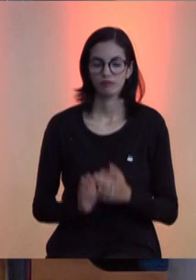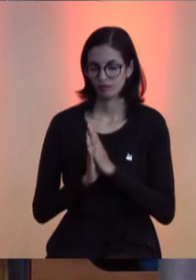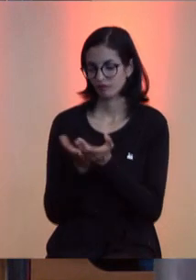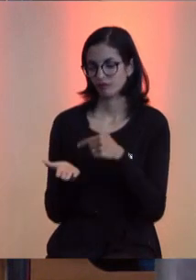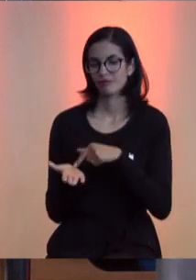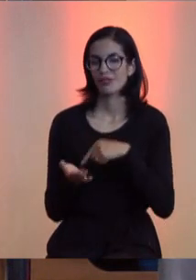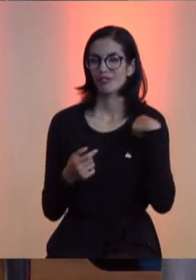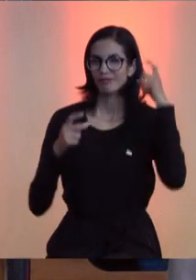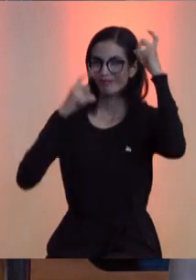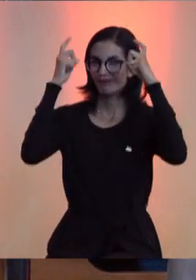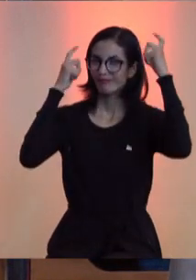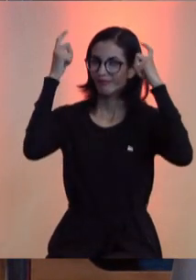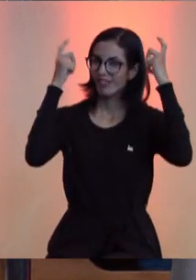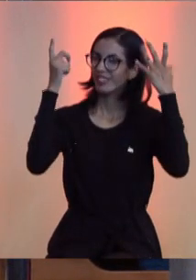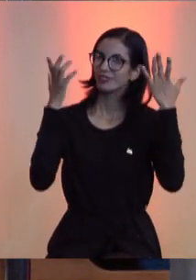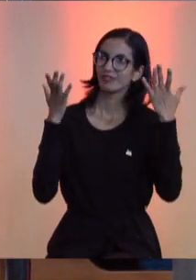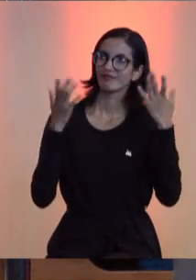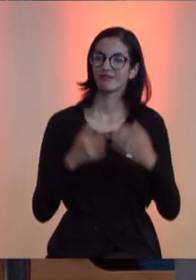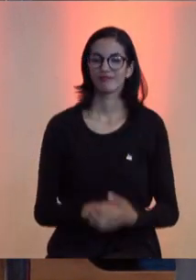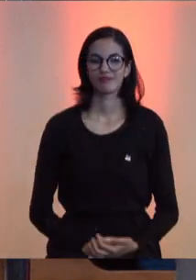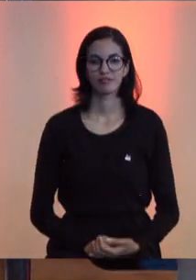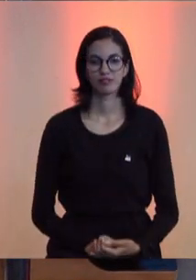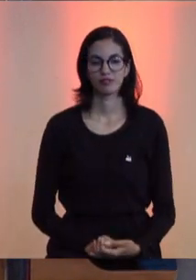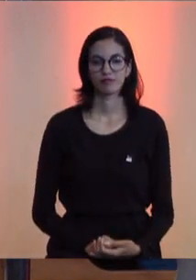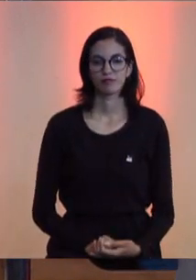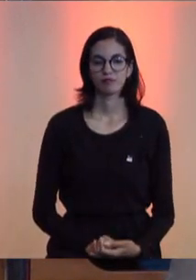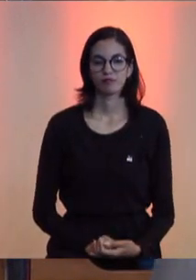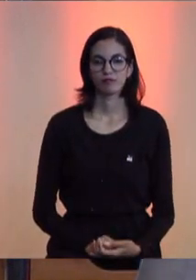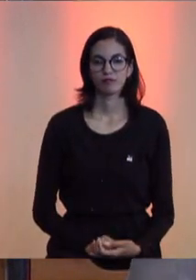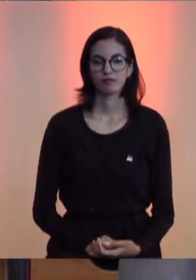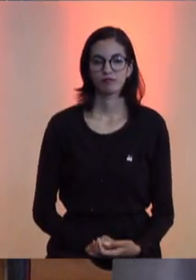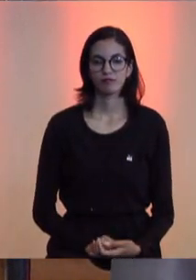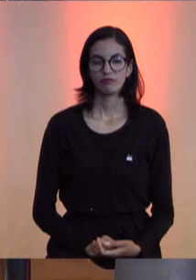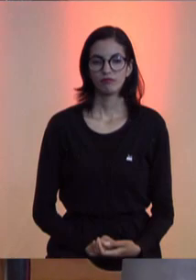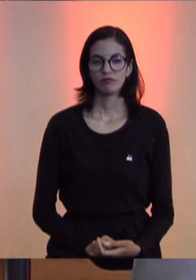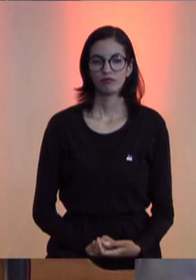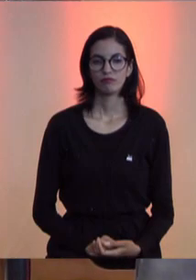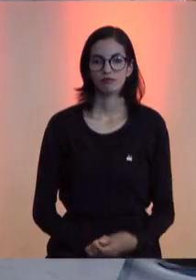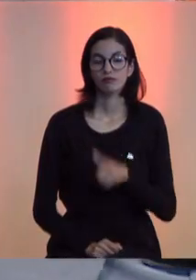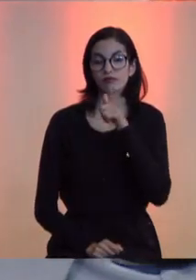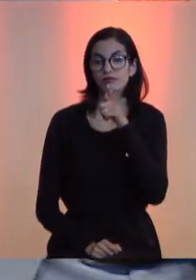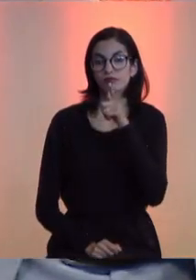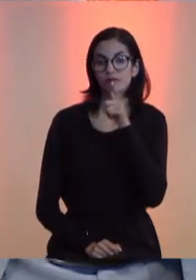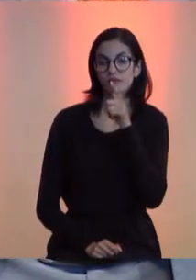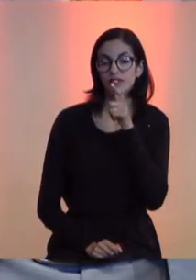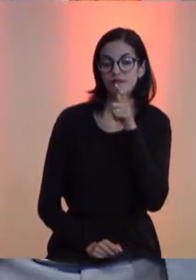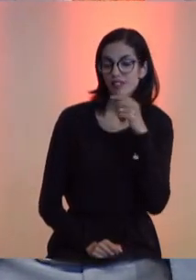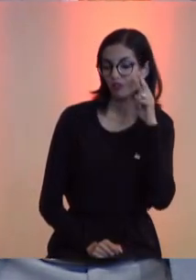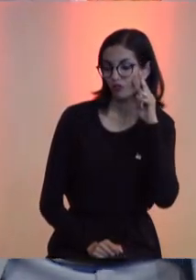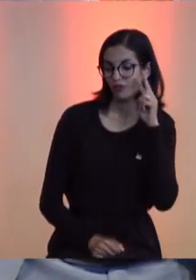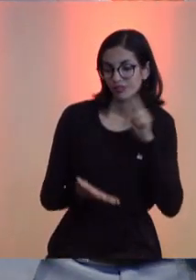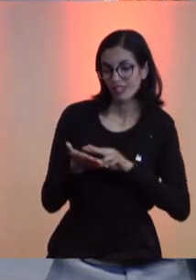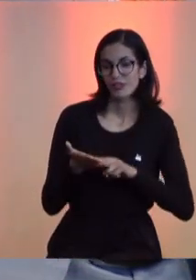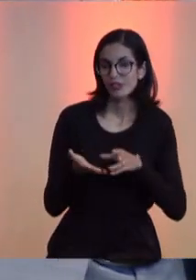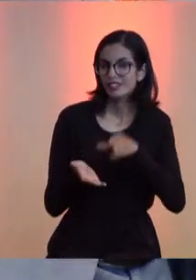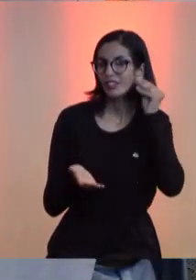mi imaginación santa. I hear the parents of Meshach, Shadrach, and Abednego. Parece que escucha a los padres de Shadrach,